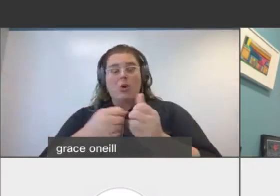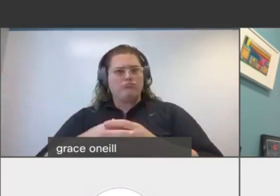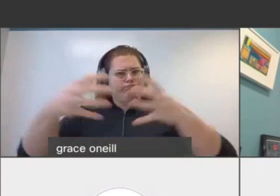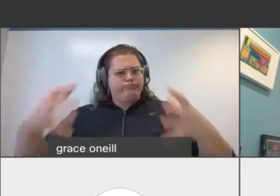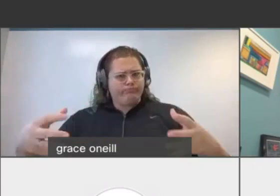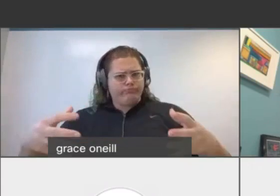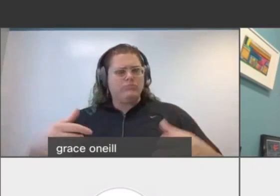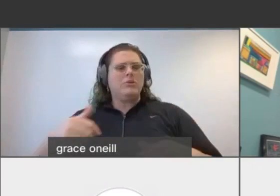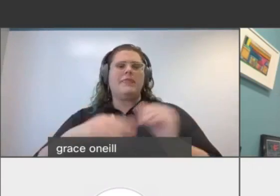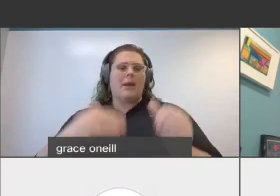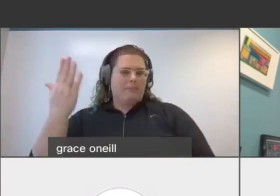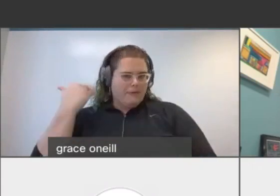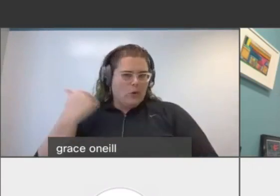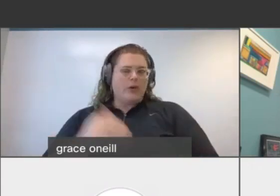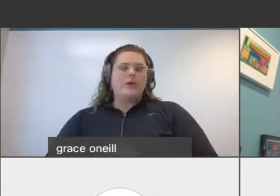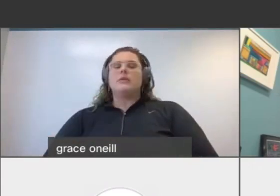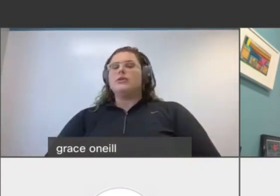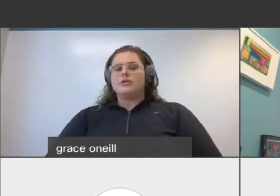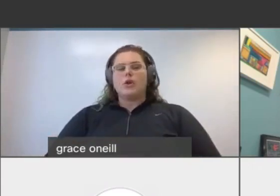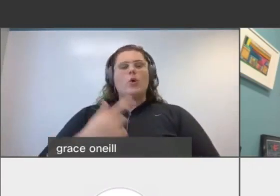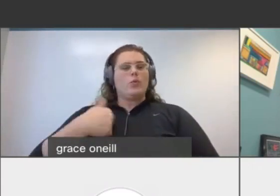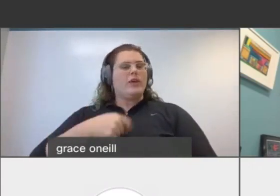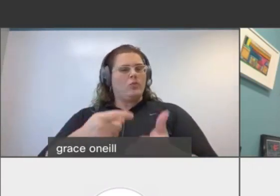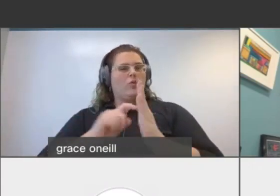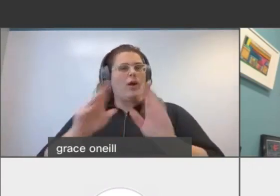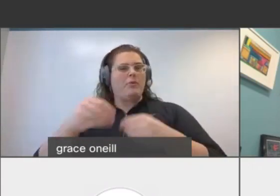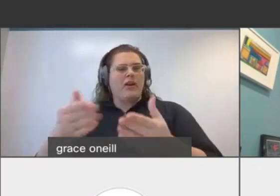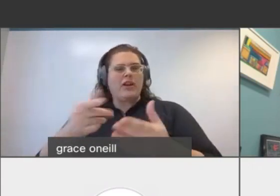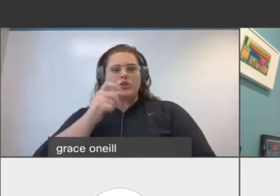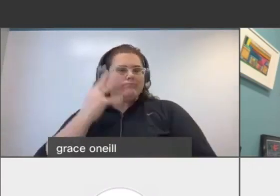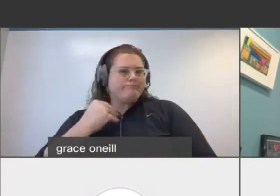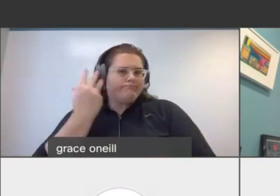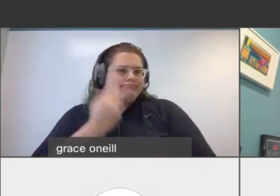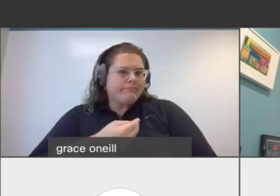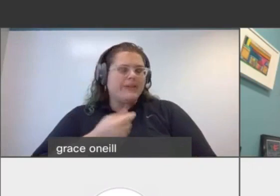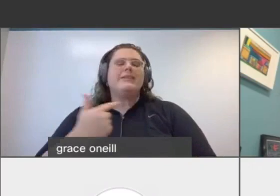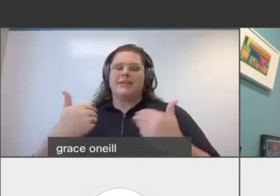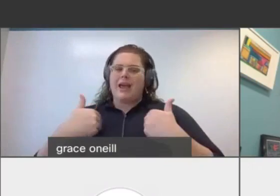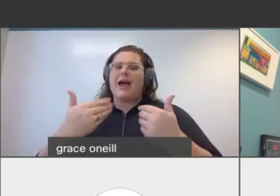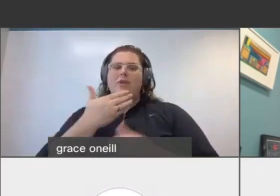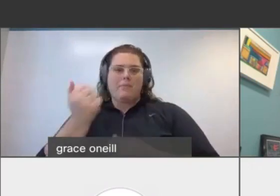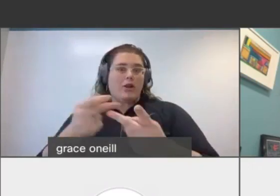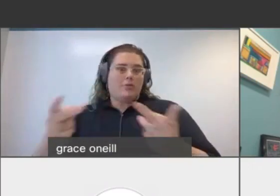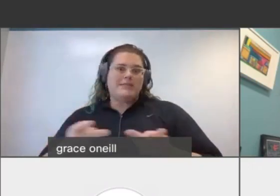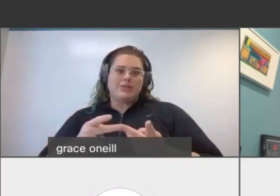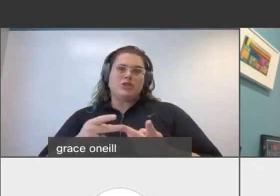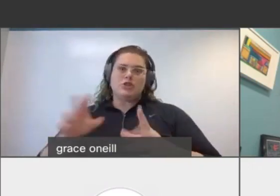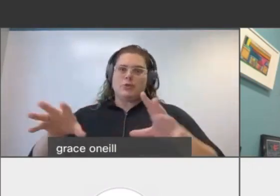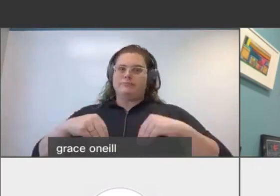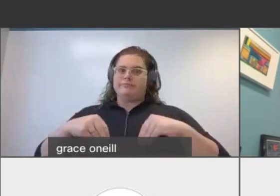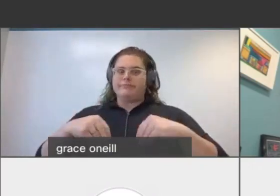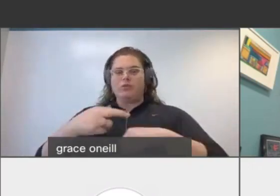so providers who are better equipped to deal with that are probably in a better place to get referrals. I think it